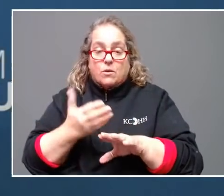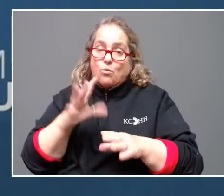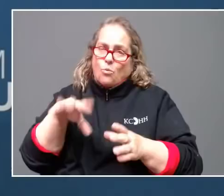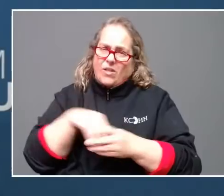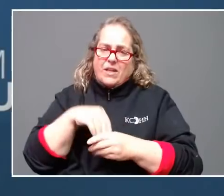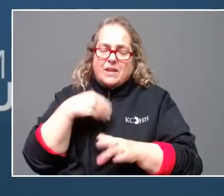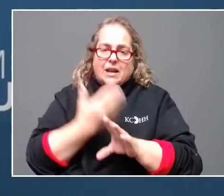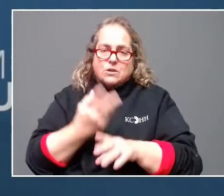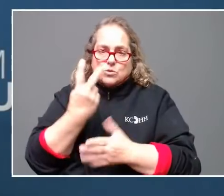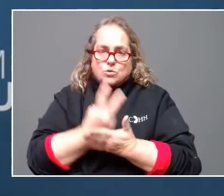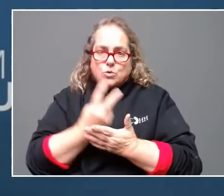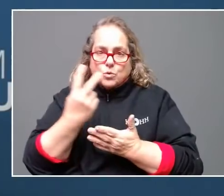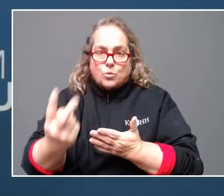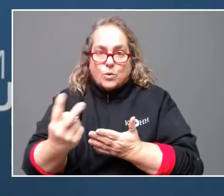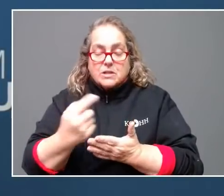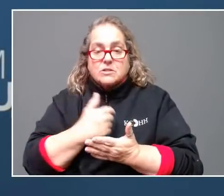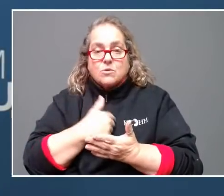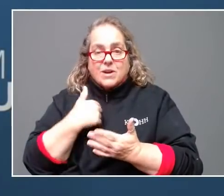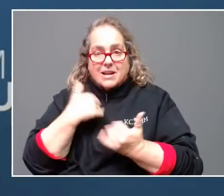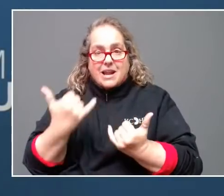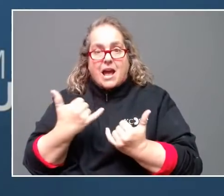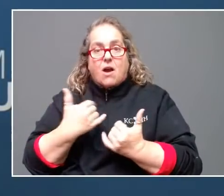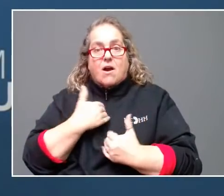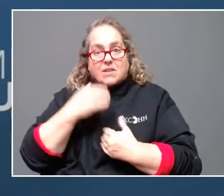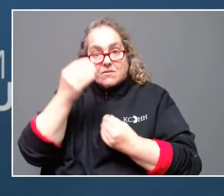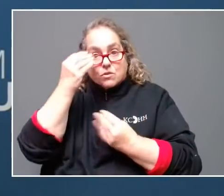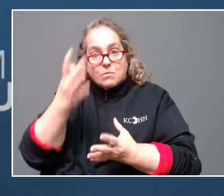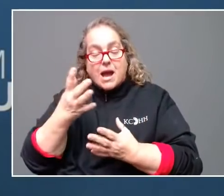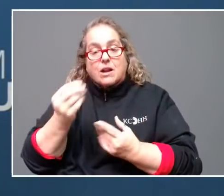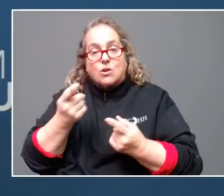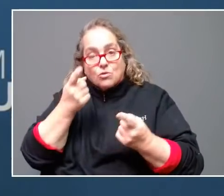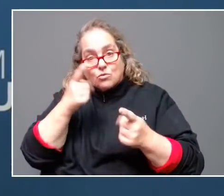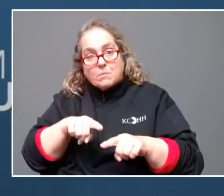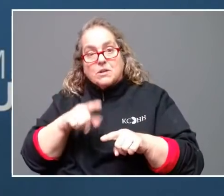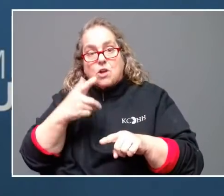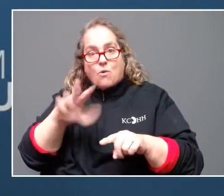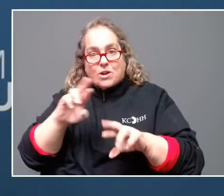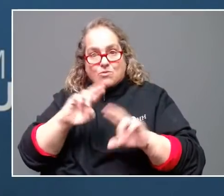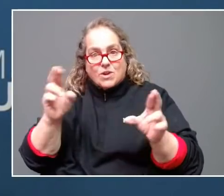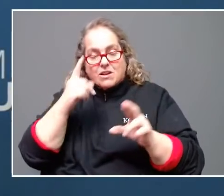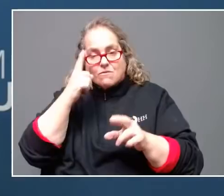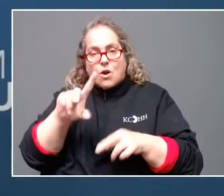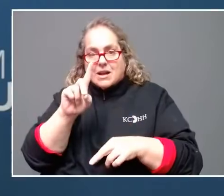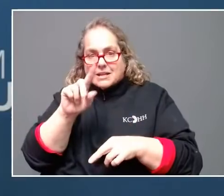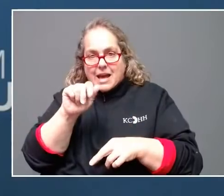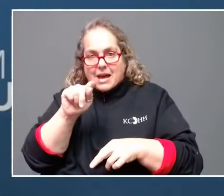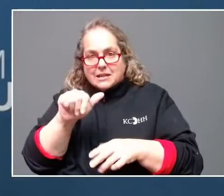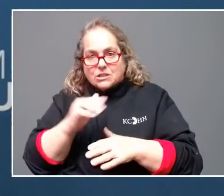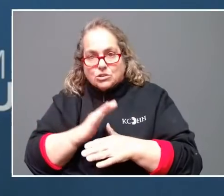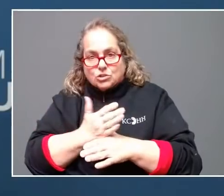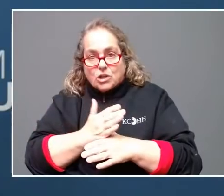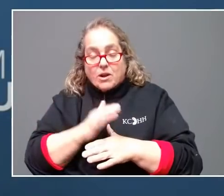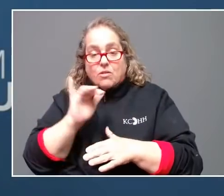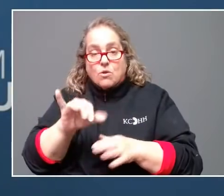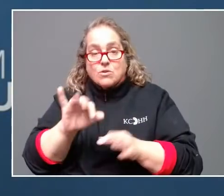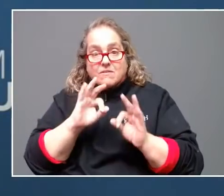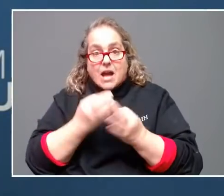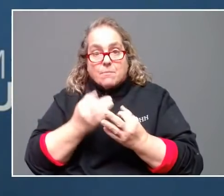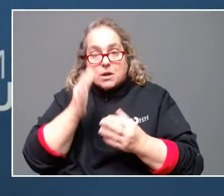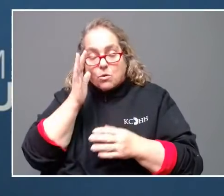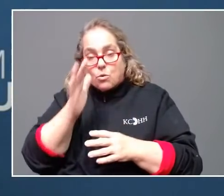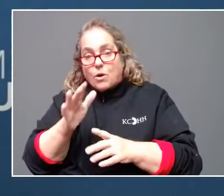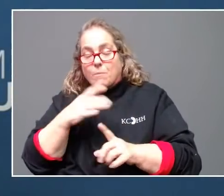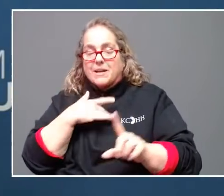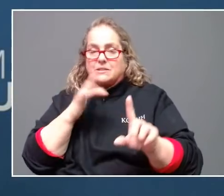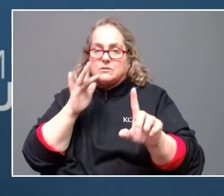have now gotten the information and the agreements in place for the data sharing. Those families will be reached out to directly.